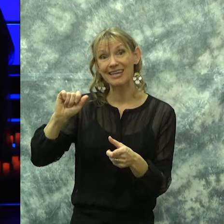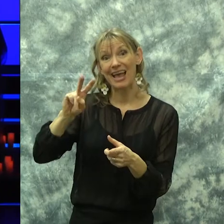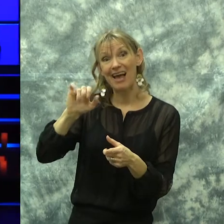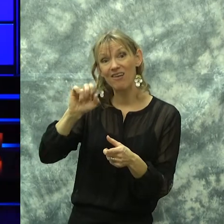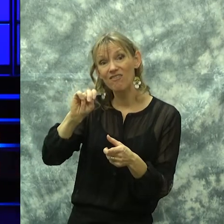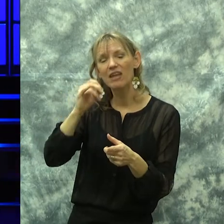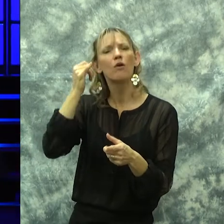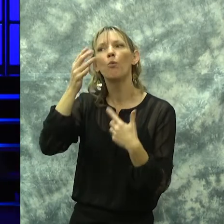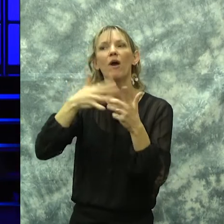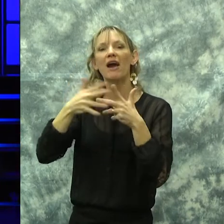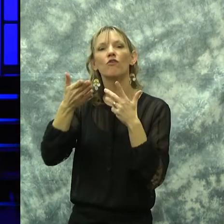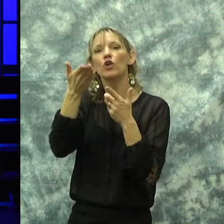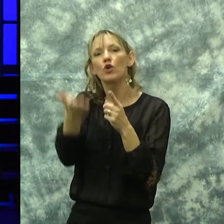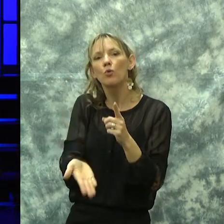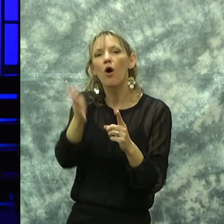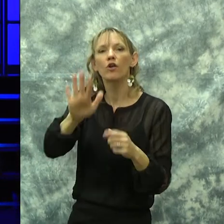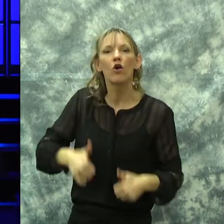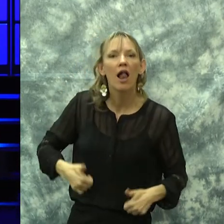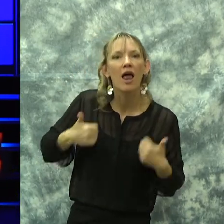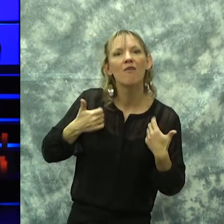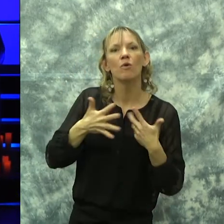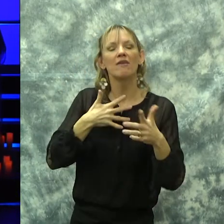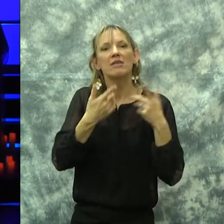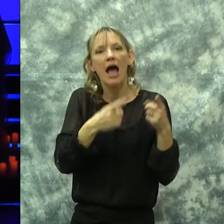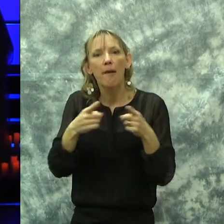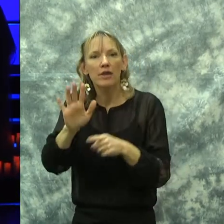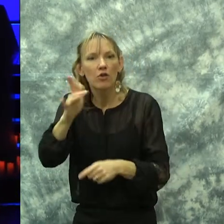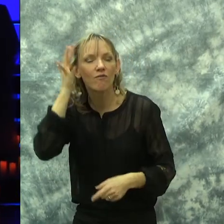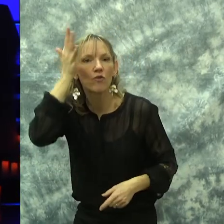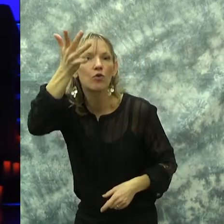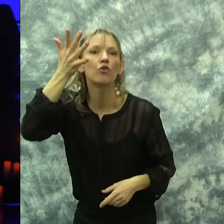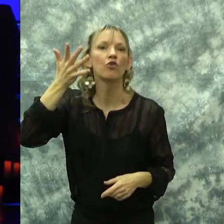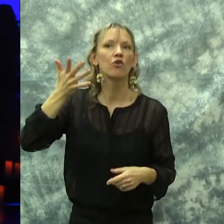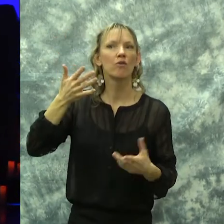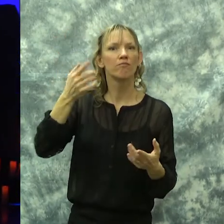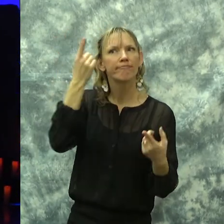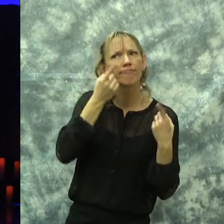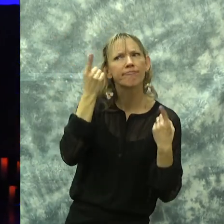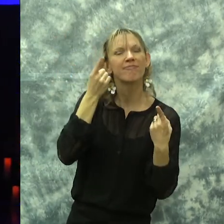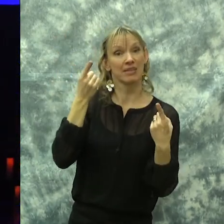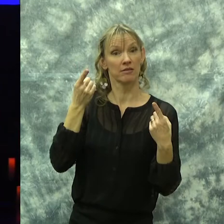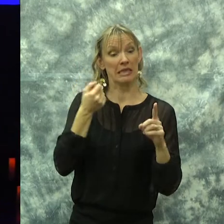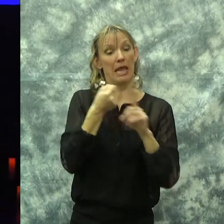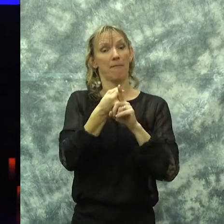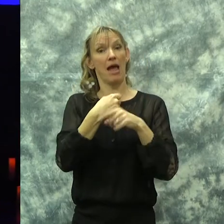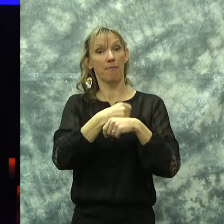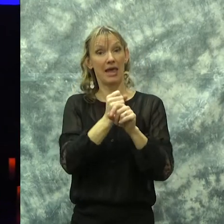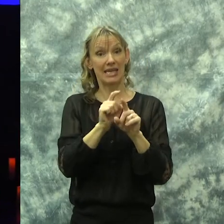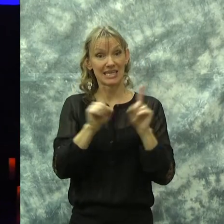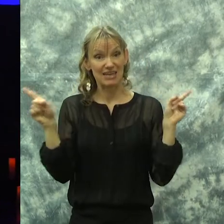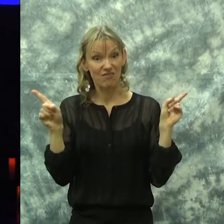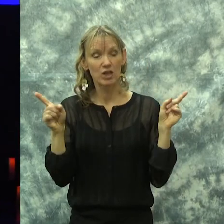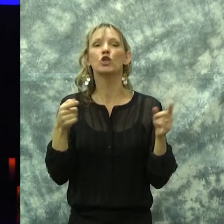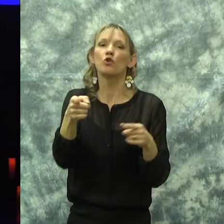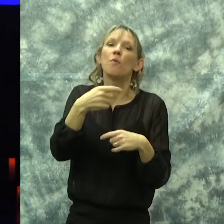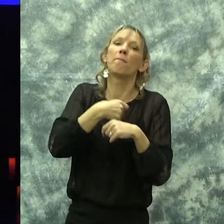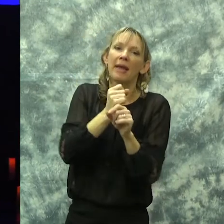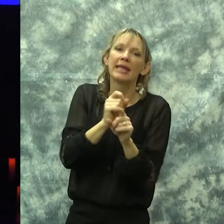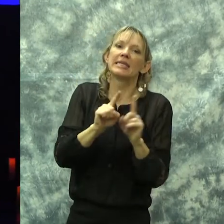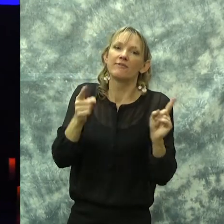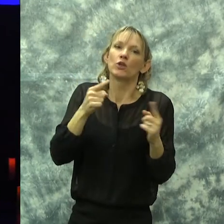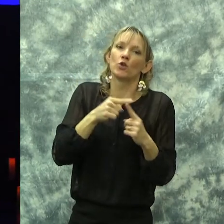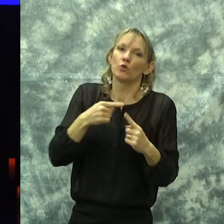you, wherever you're at in your life, whatever may be going on in your future years, and you wonder if you made a difference to someone, you made a difference to